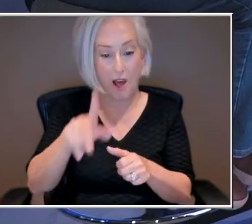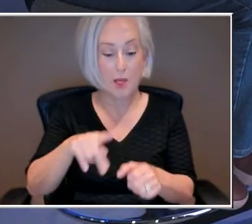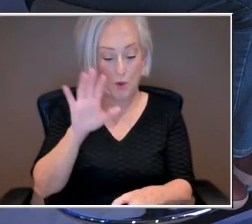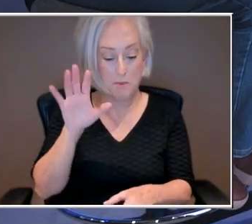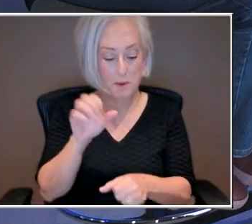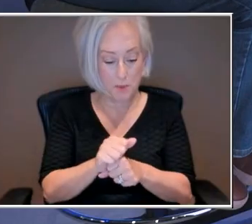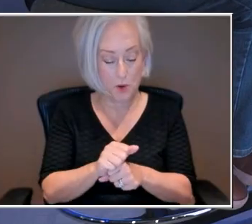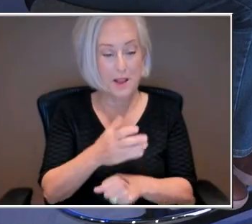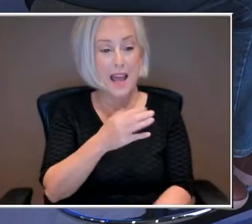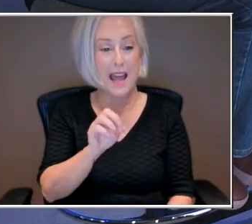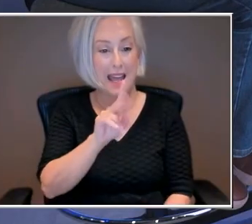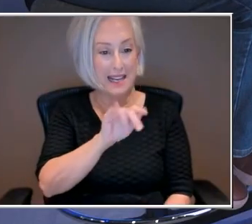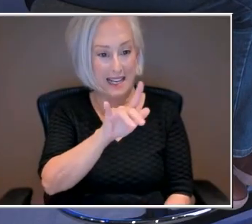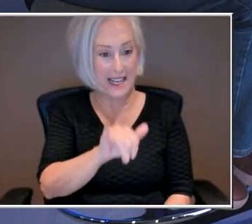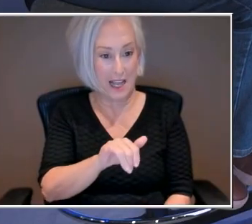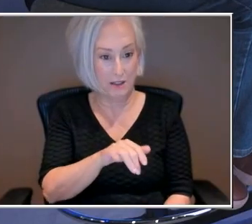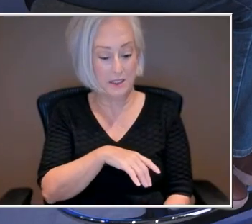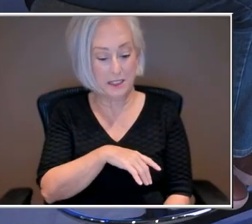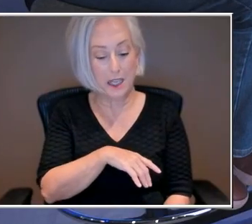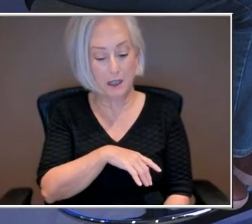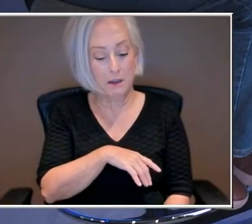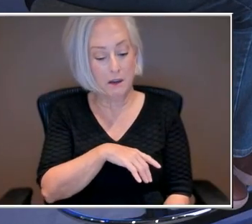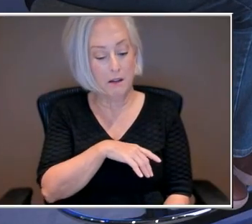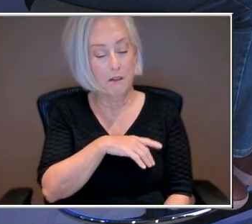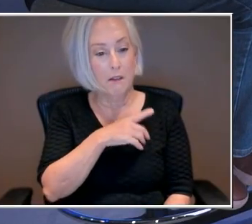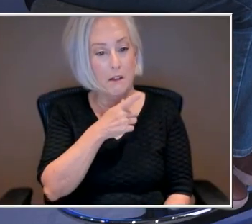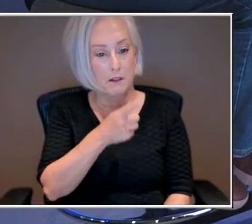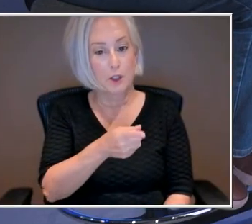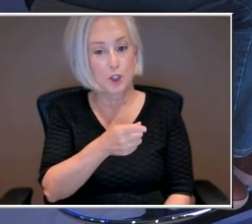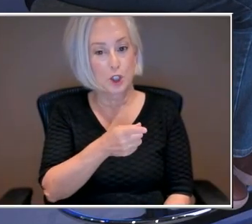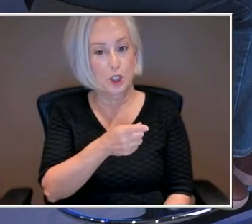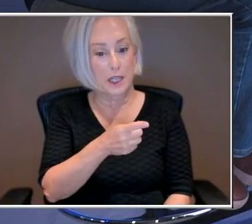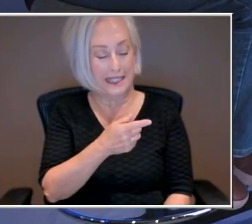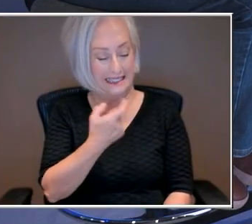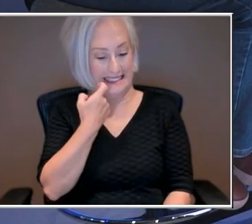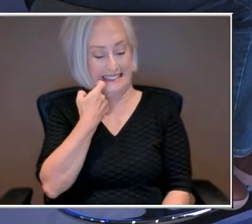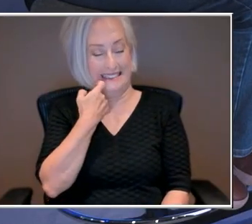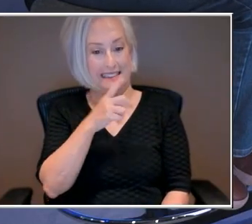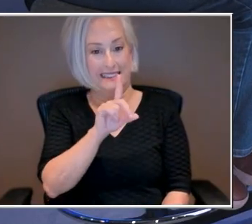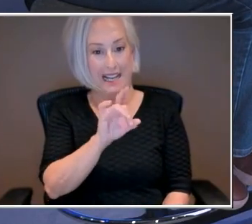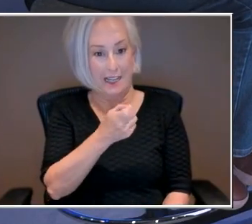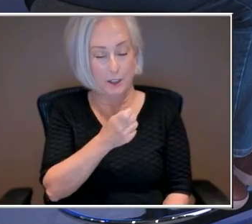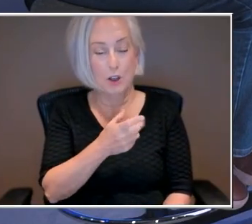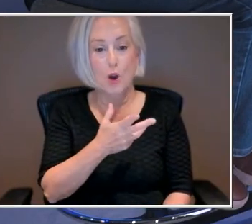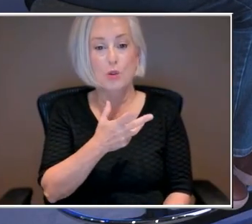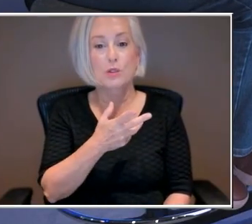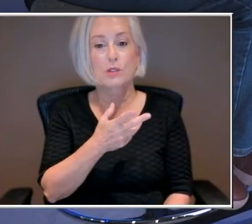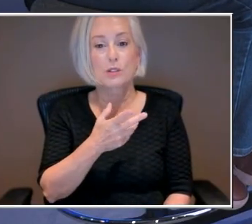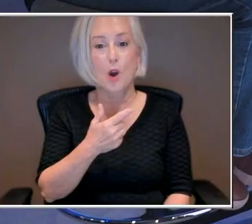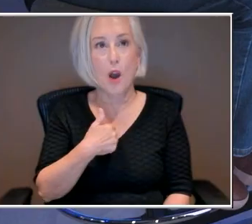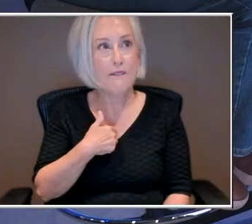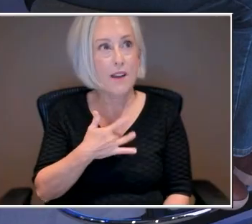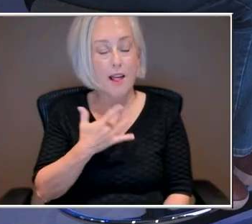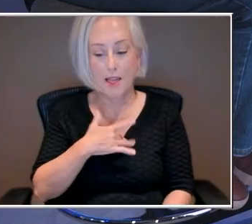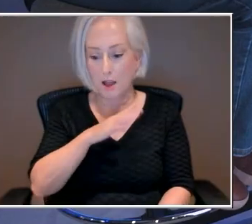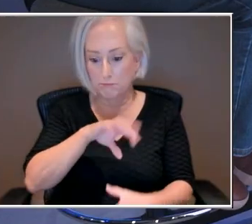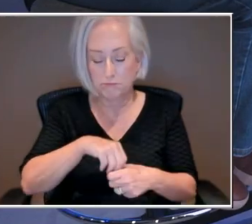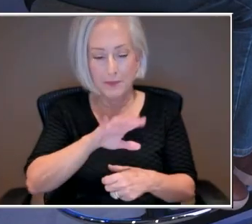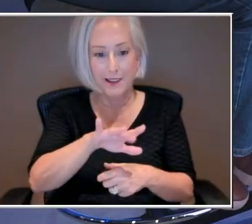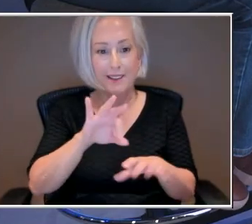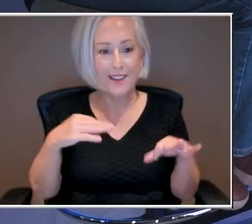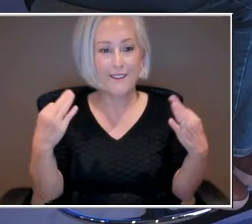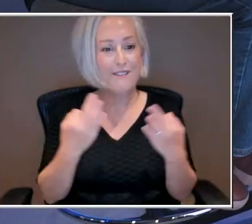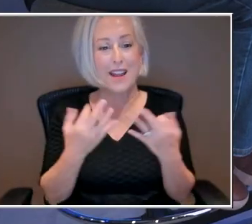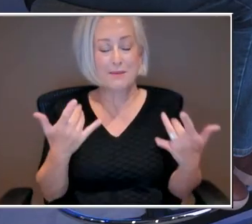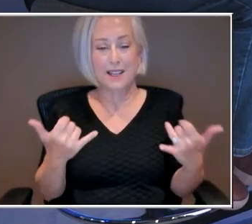team. Yes. And so it sort of feels like I'm just saying I'm part of their family because they are just You are our second We've said family. that. this year. We've said like